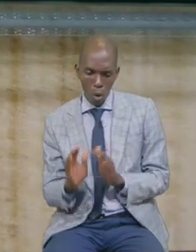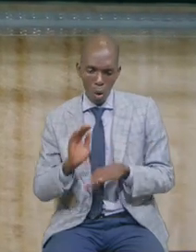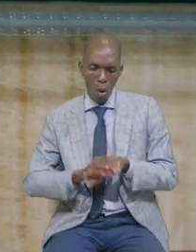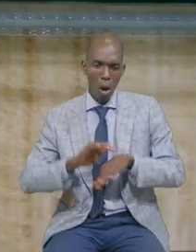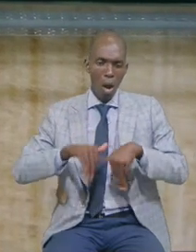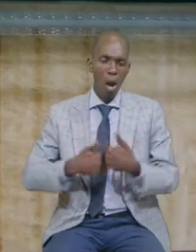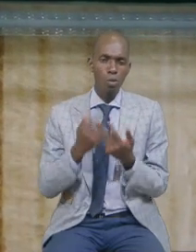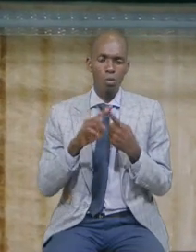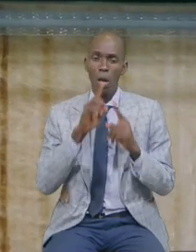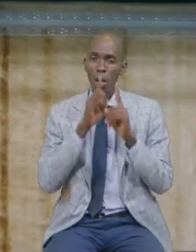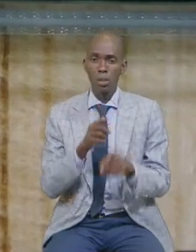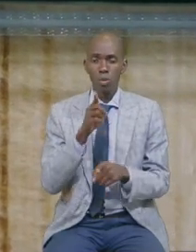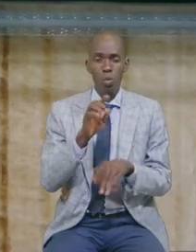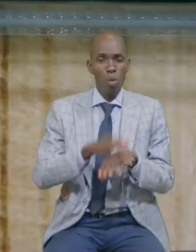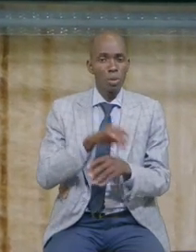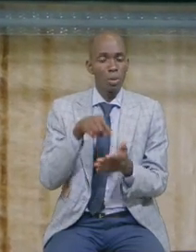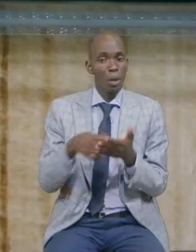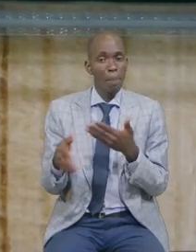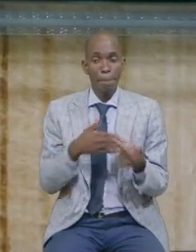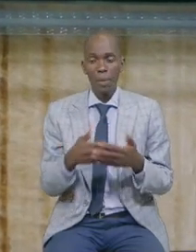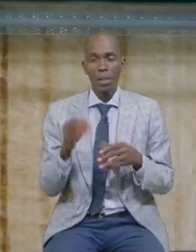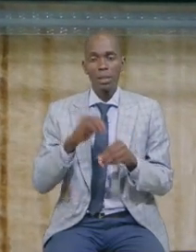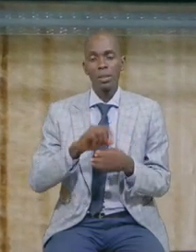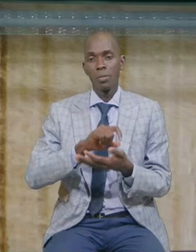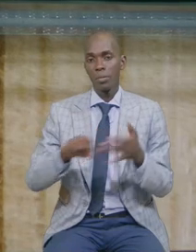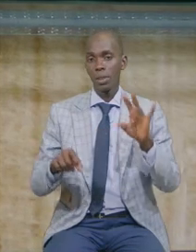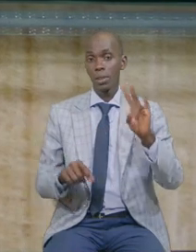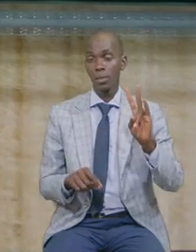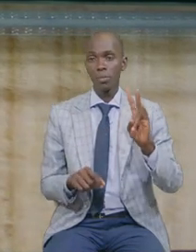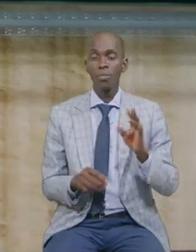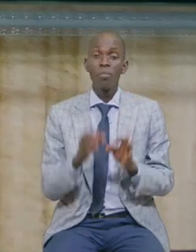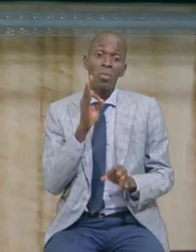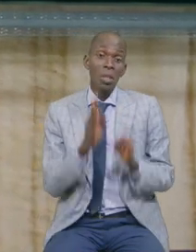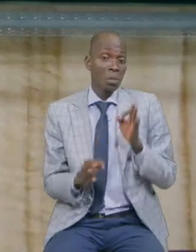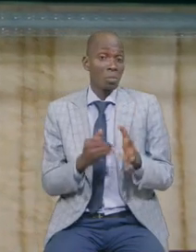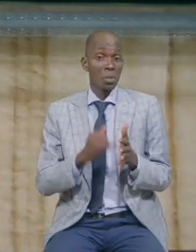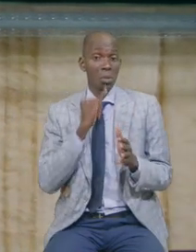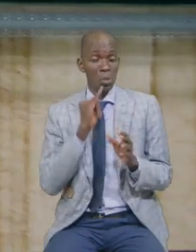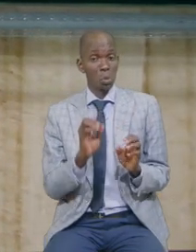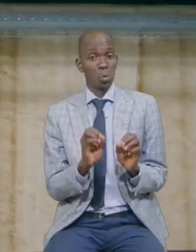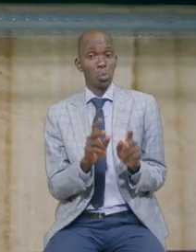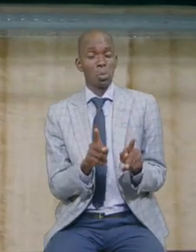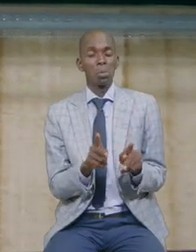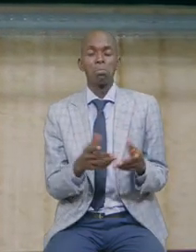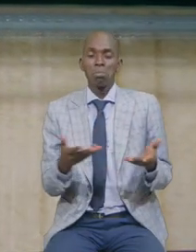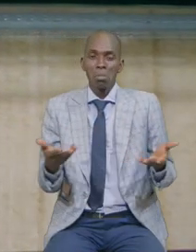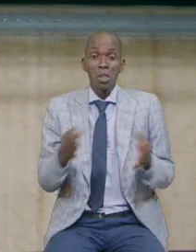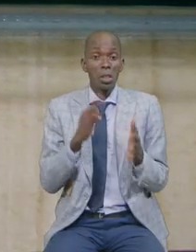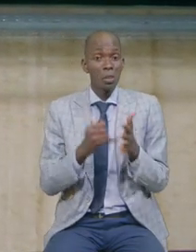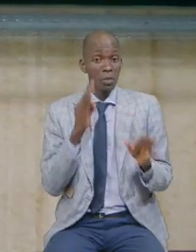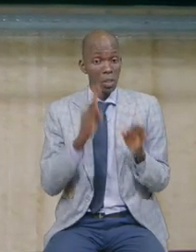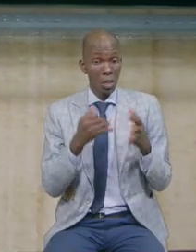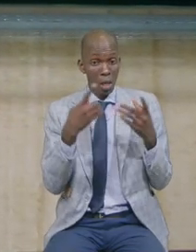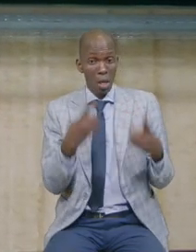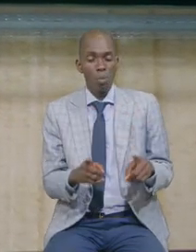in this matter. Verse 17, if it be so, Our God, whom we serve,